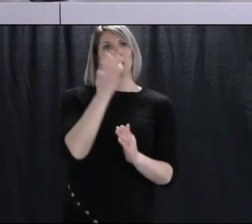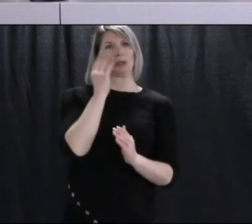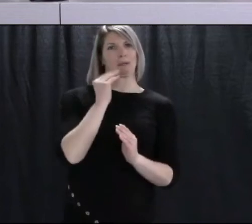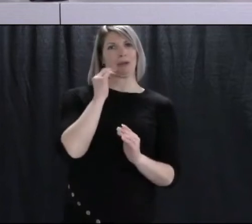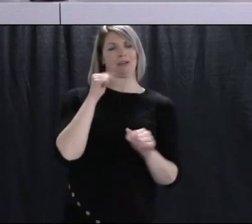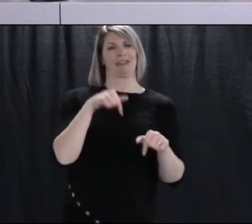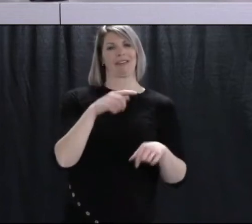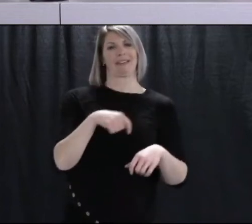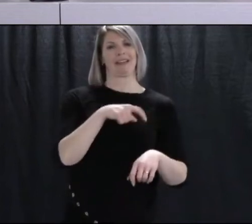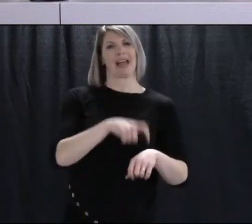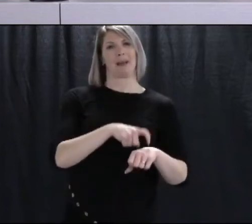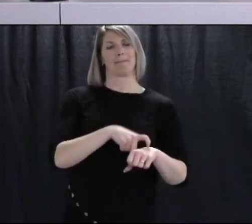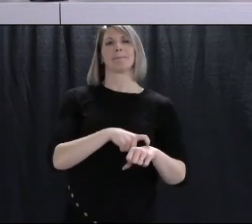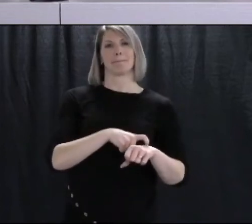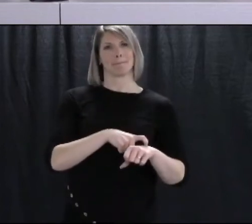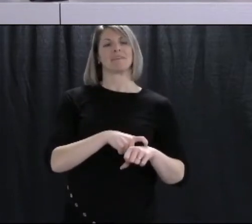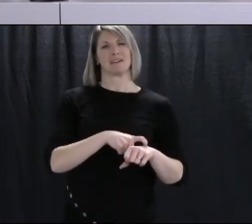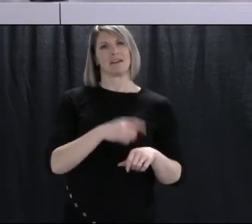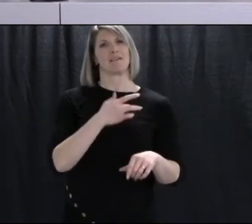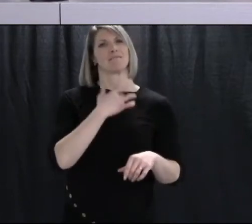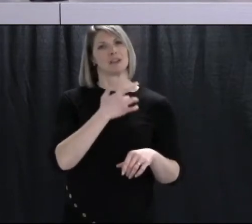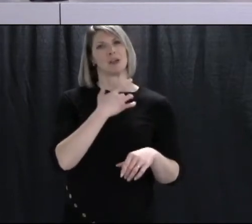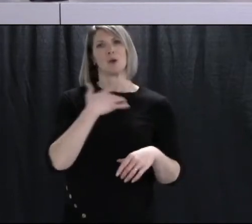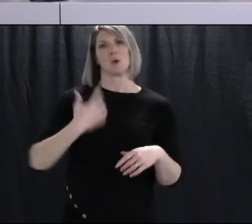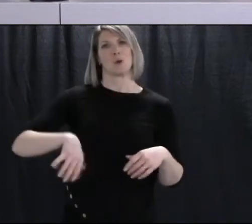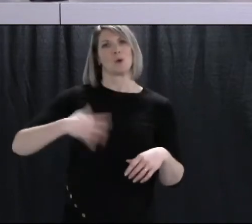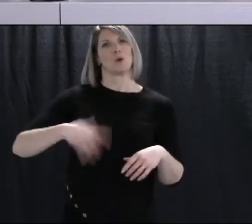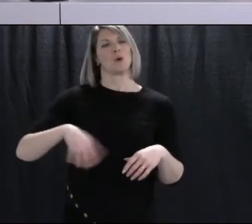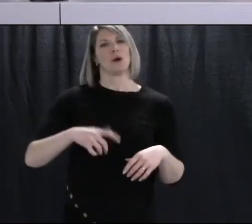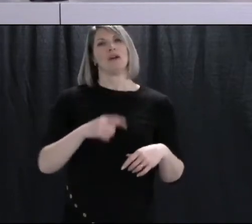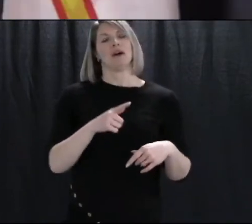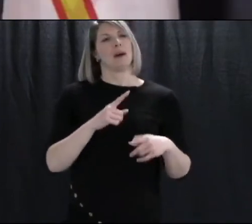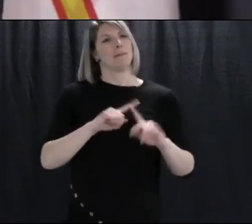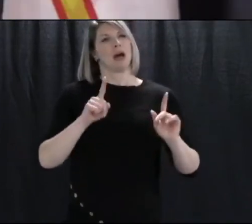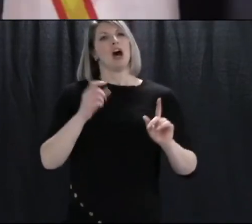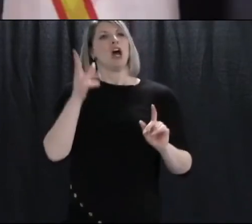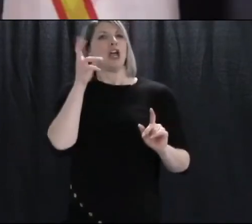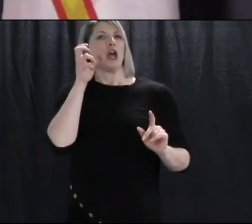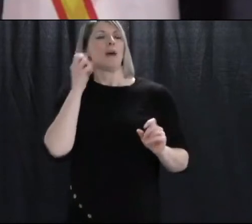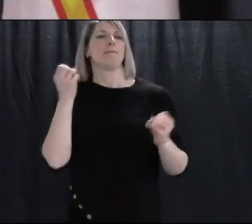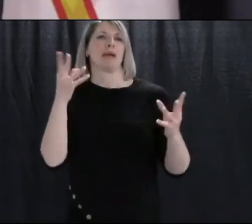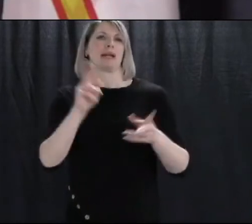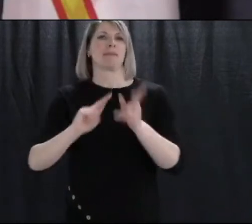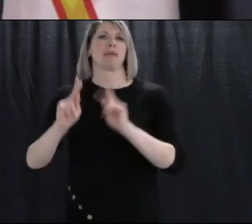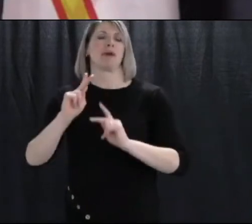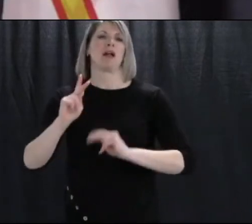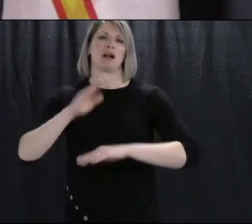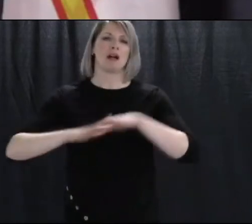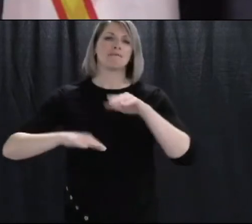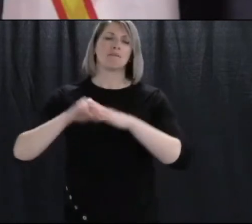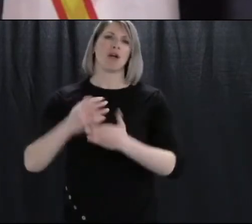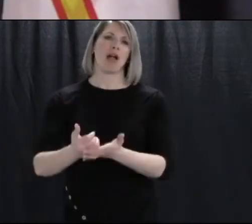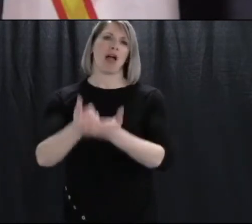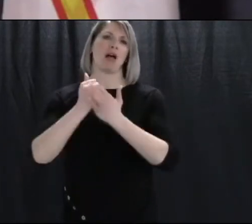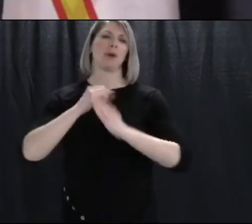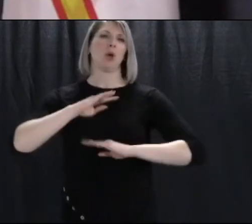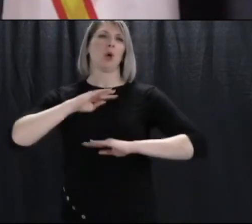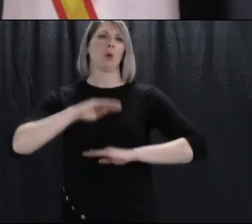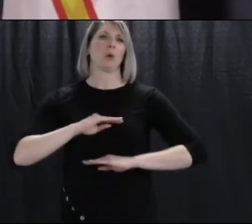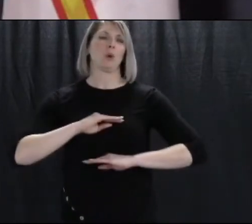very open and very candid. And the feedback that I'm getting has been very positive, and the great work that that Dr. Fitzgerald's been